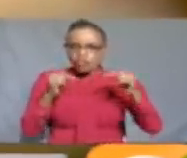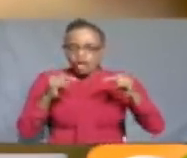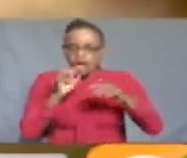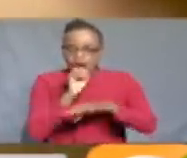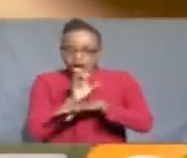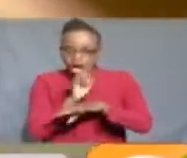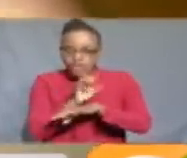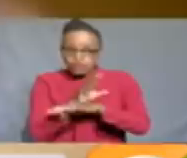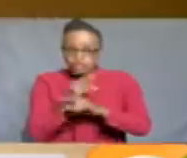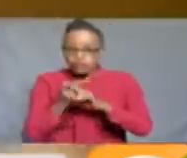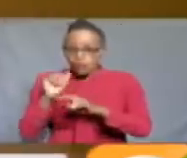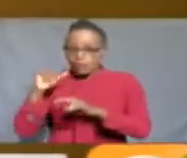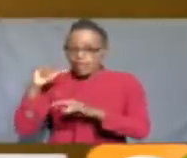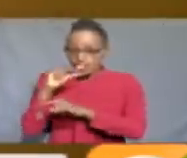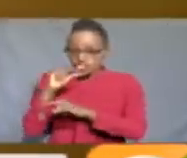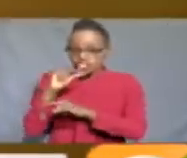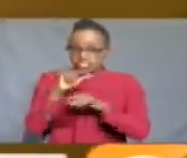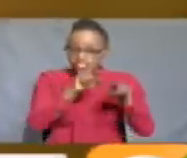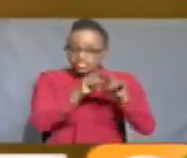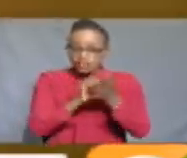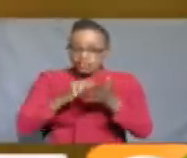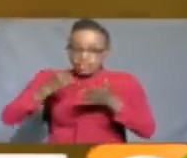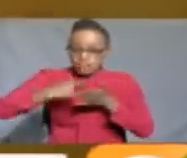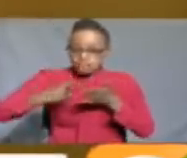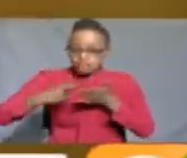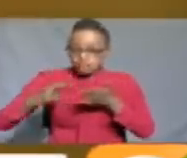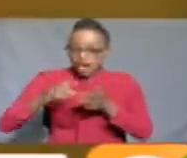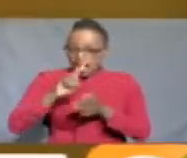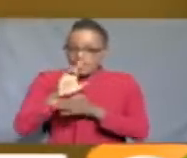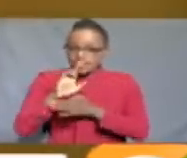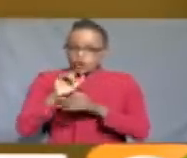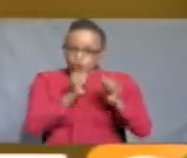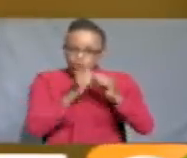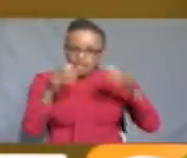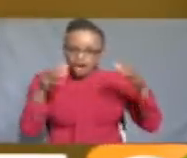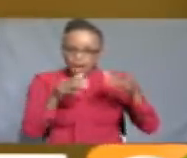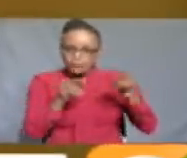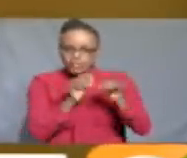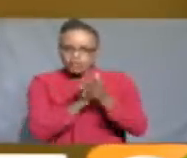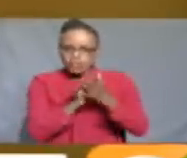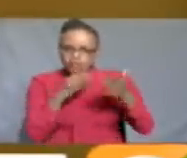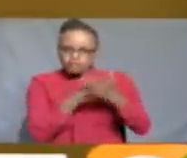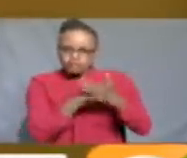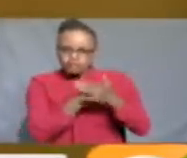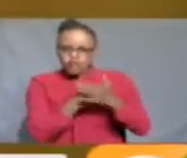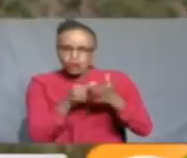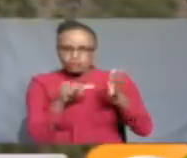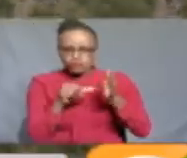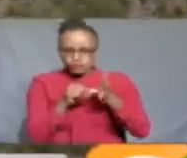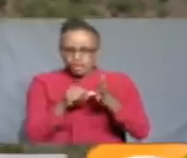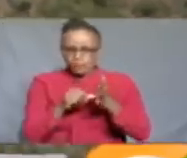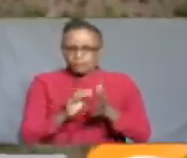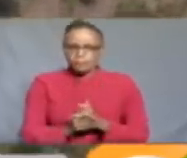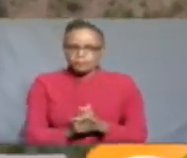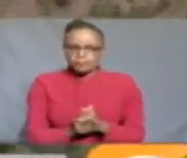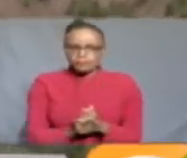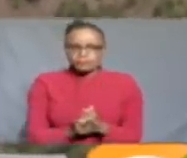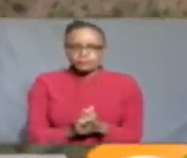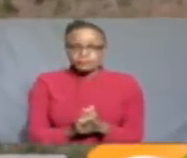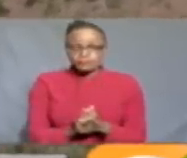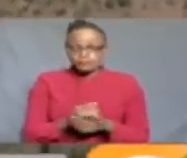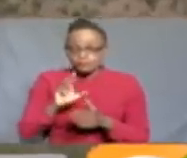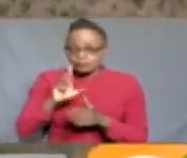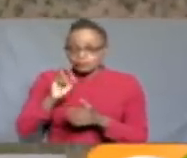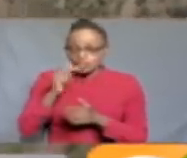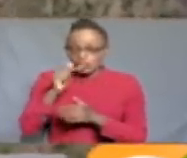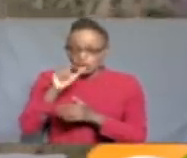advice of the Attorney General and signed off a deal with a company grappling with financial constraints. Rotich